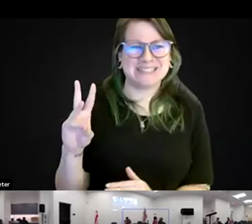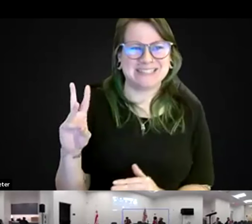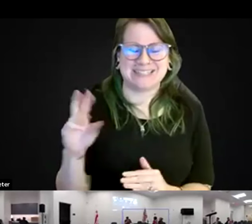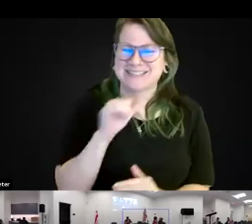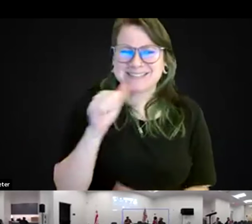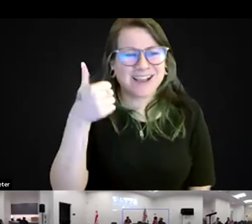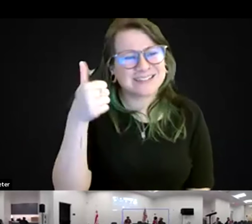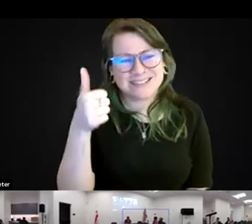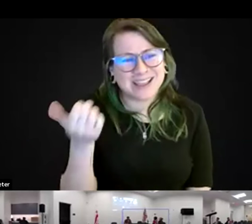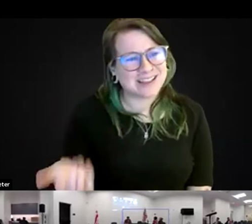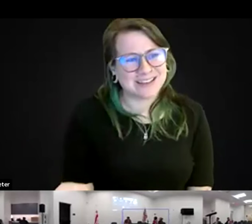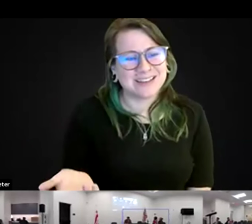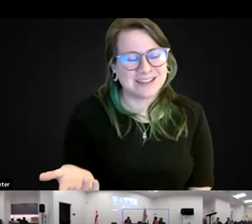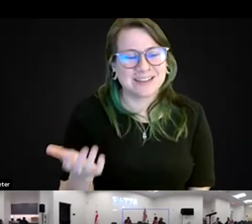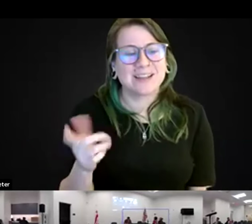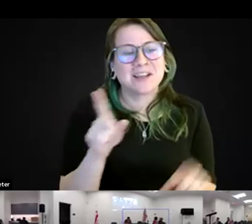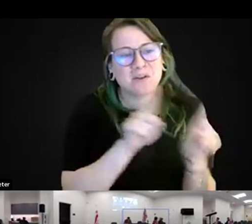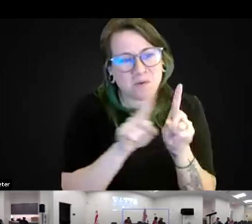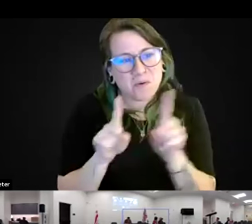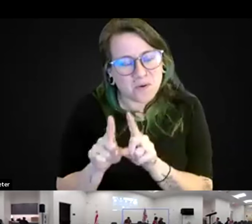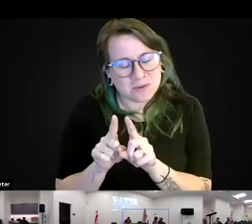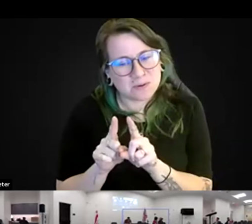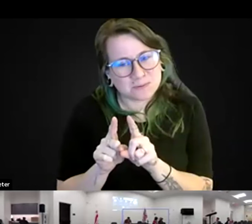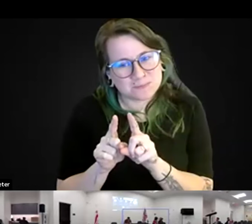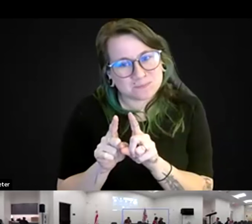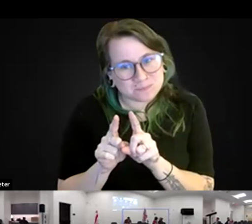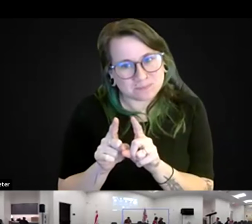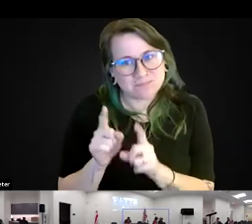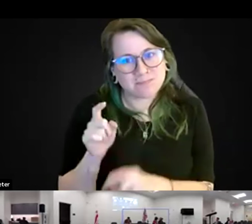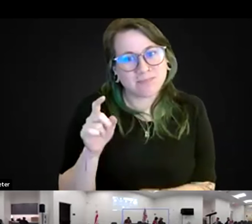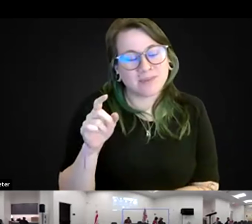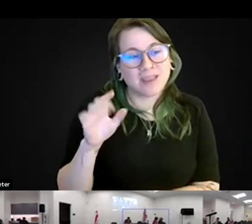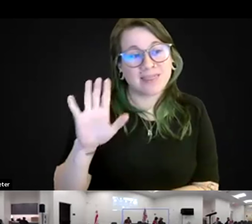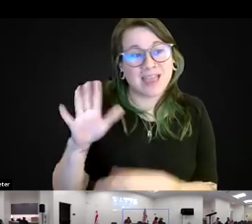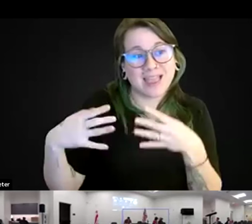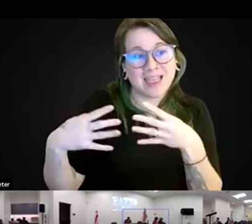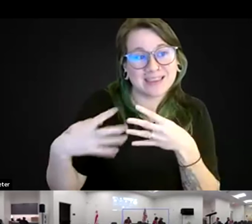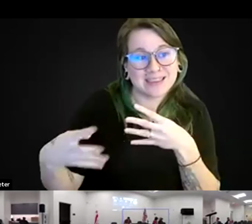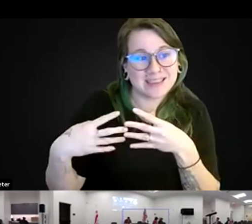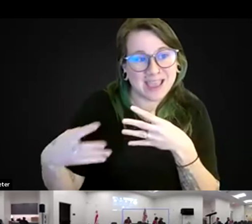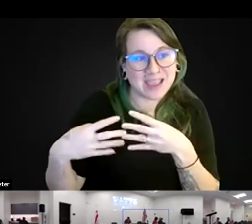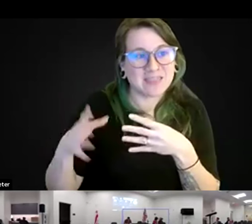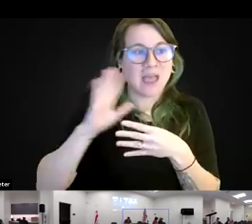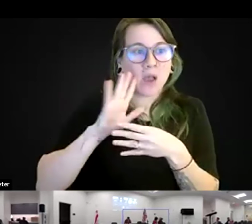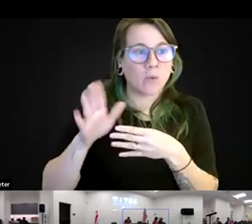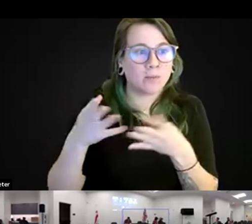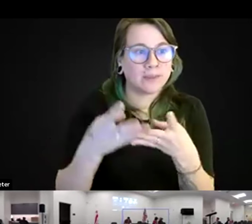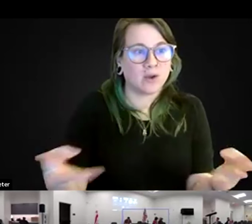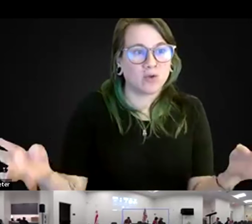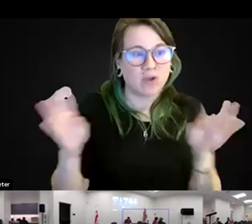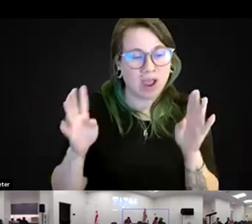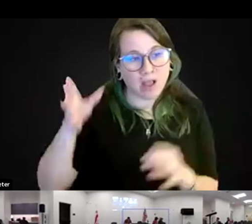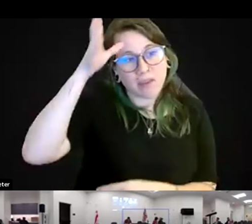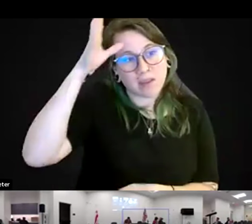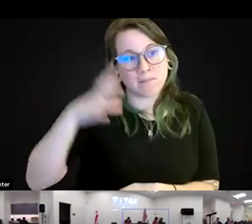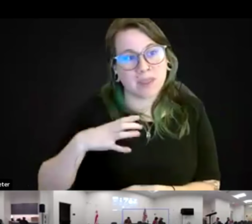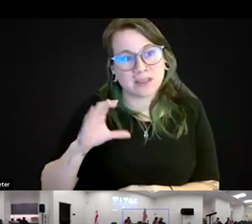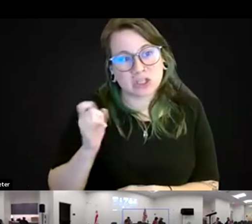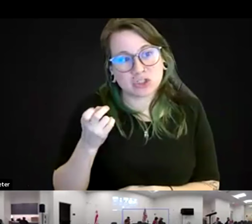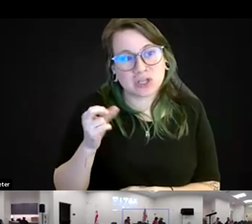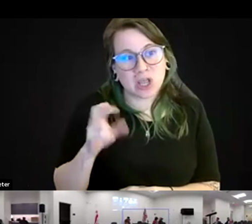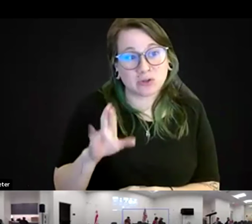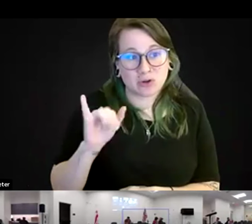10 stories. And also the gate that's going to be around the men's shelter,